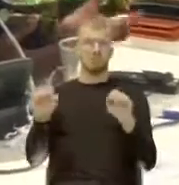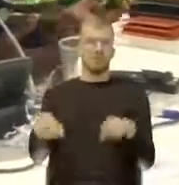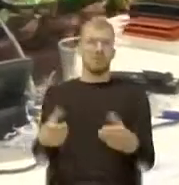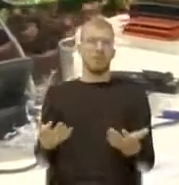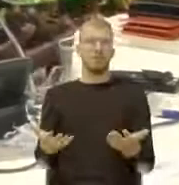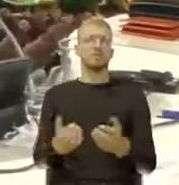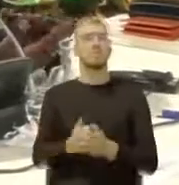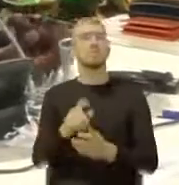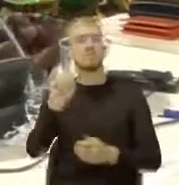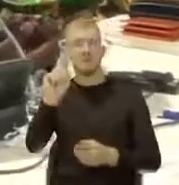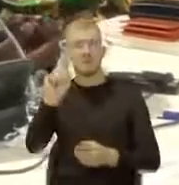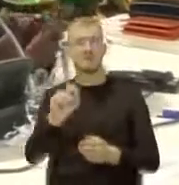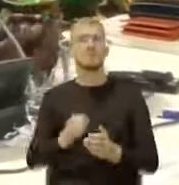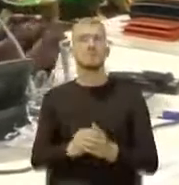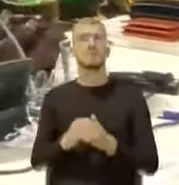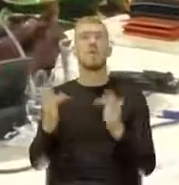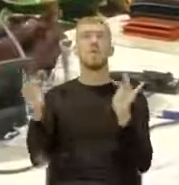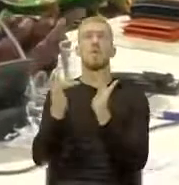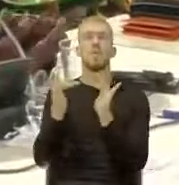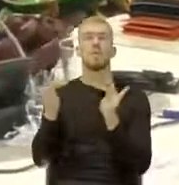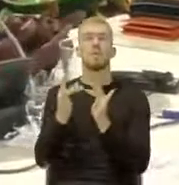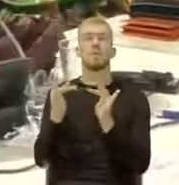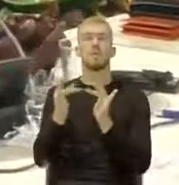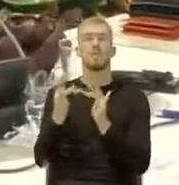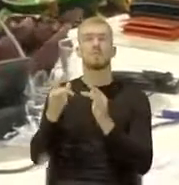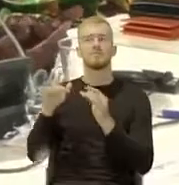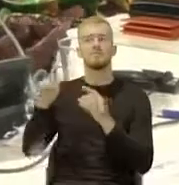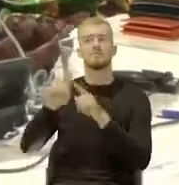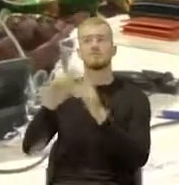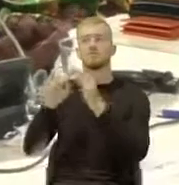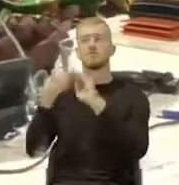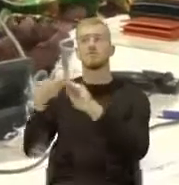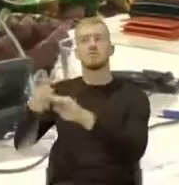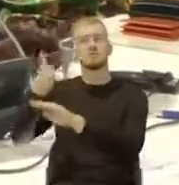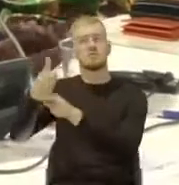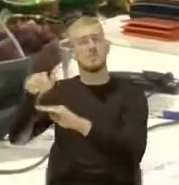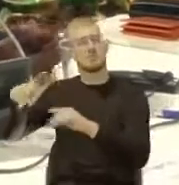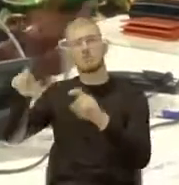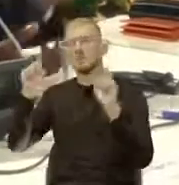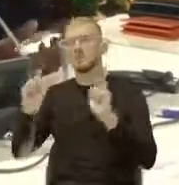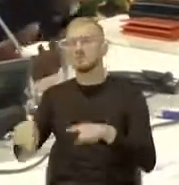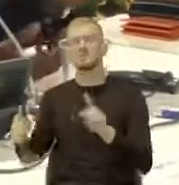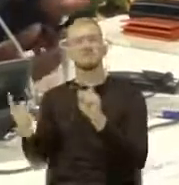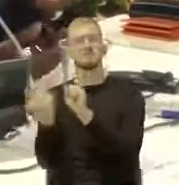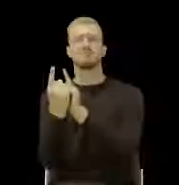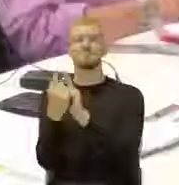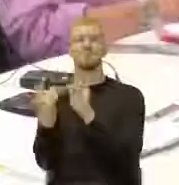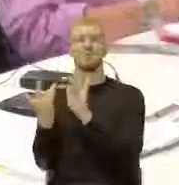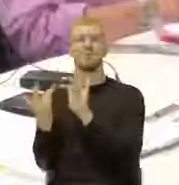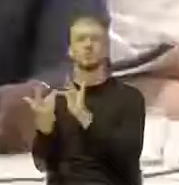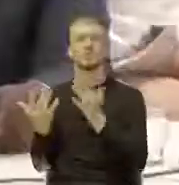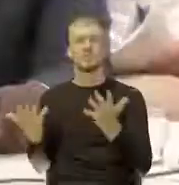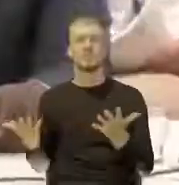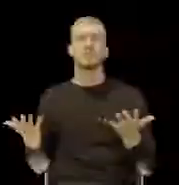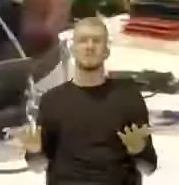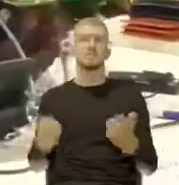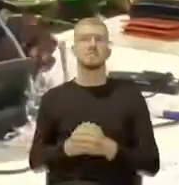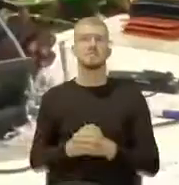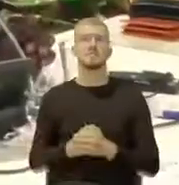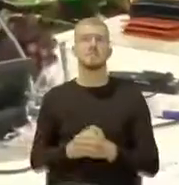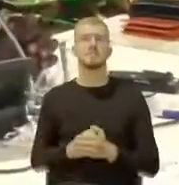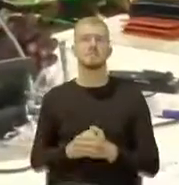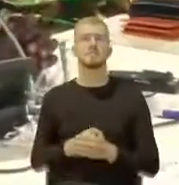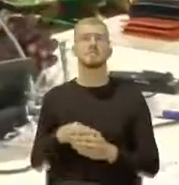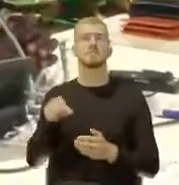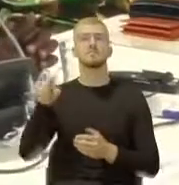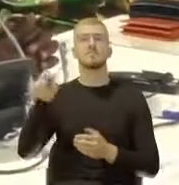that sense, I think that the arguments are there and the reasons are there. So I hope that UN Habitat, UCLG, ICLEI, the parliament,